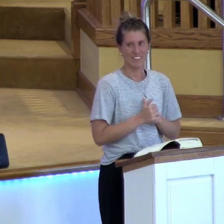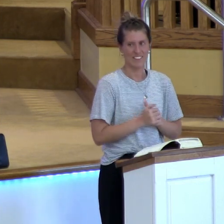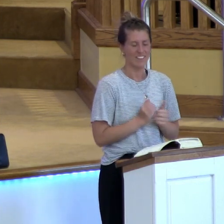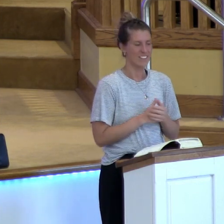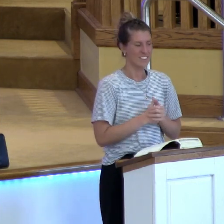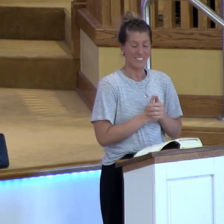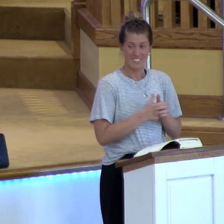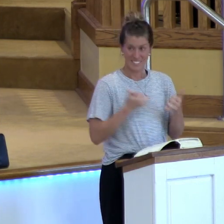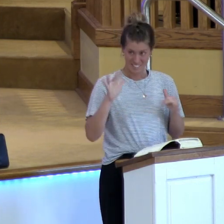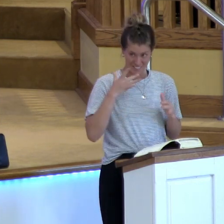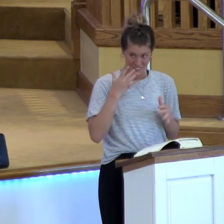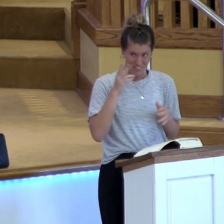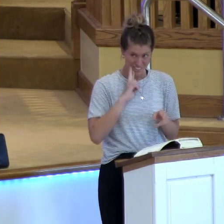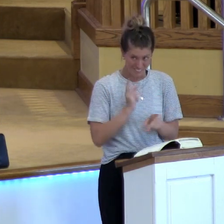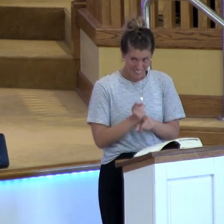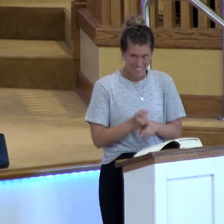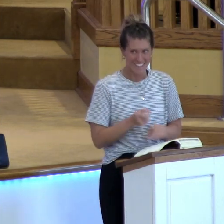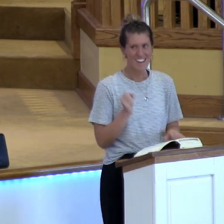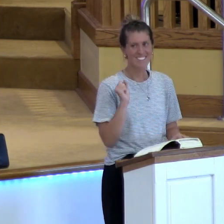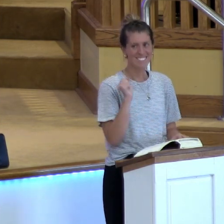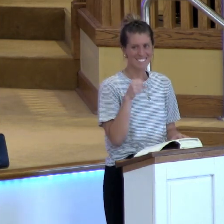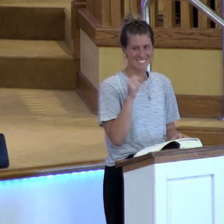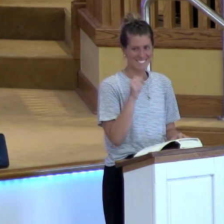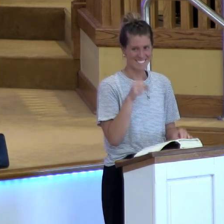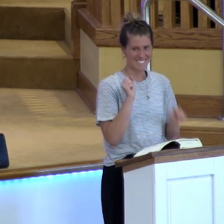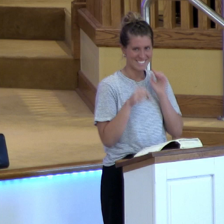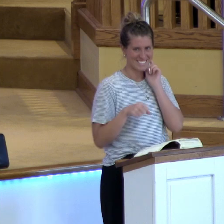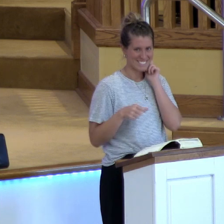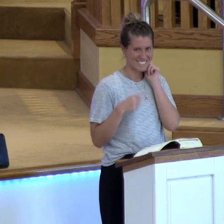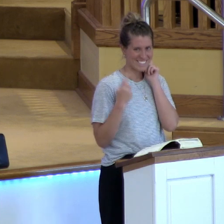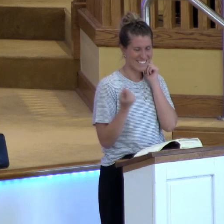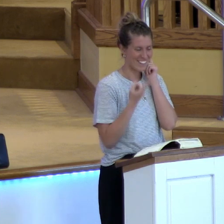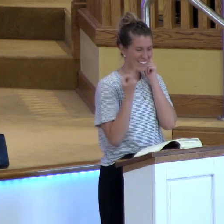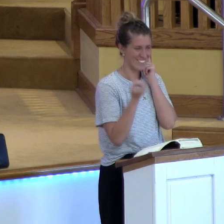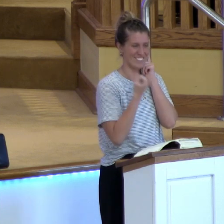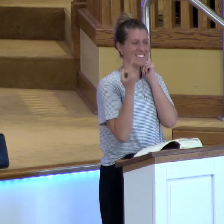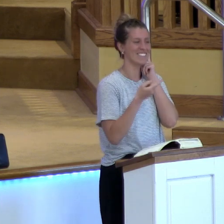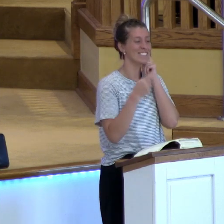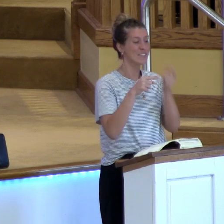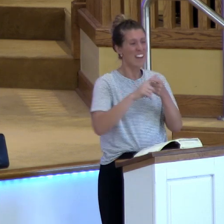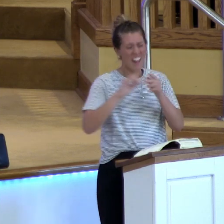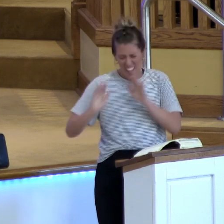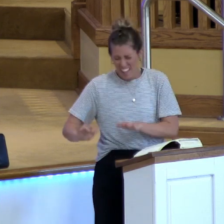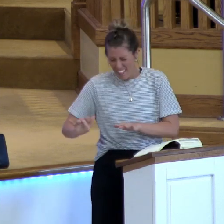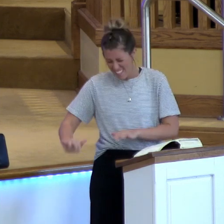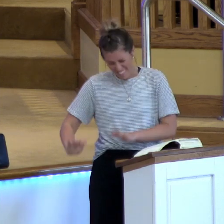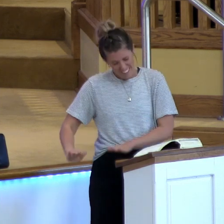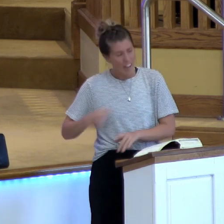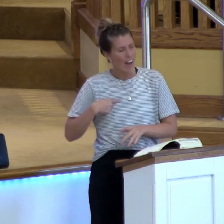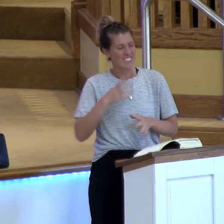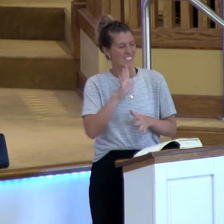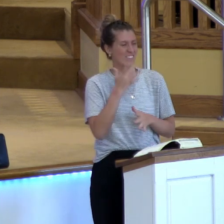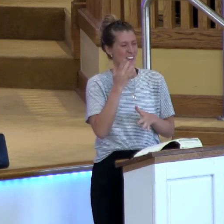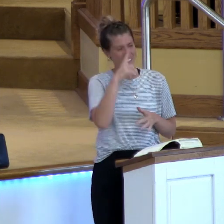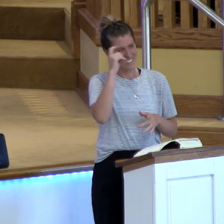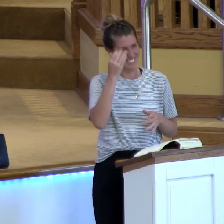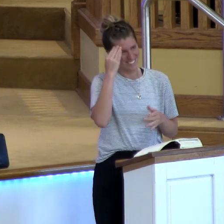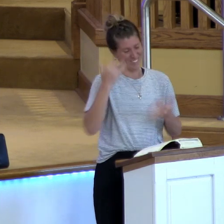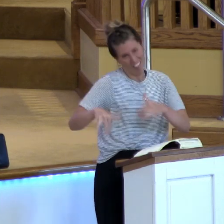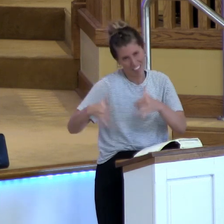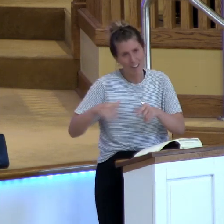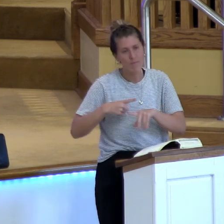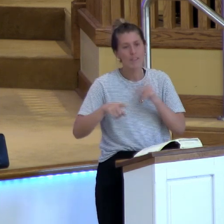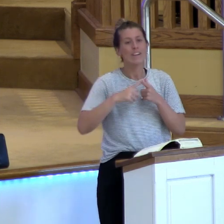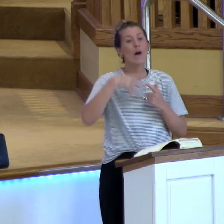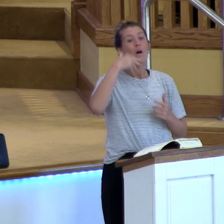I'm still your favorite uncle, right, Taylor? She said, I always have been. When they were littler, I was the favorite uncle because I'm a jungle gym. But even